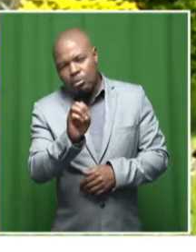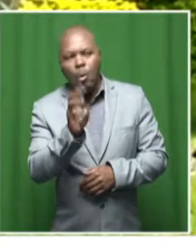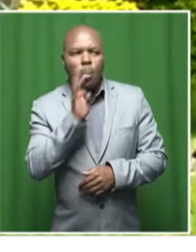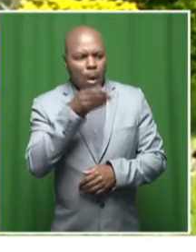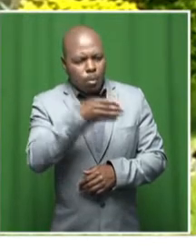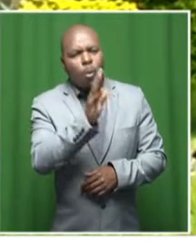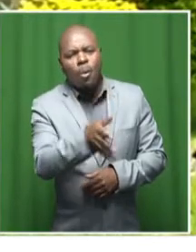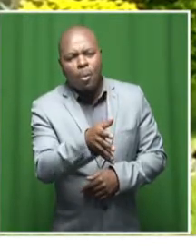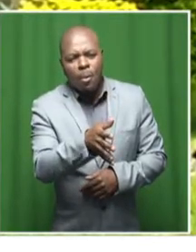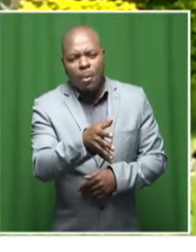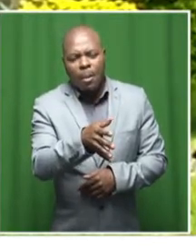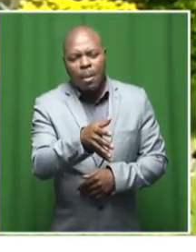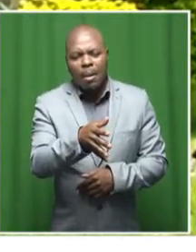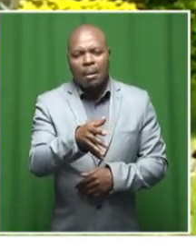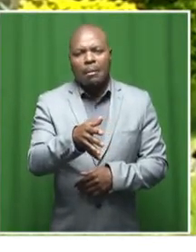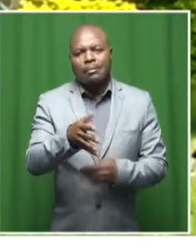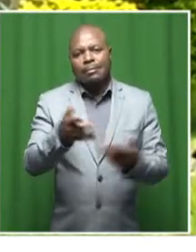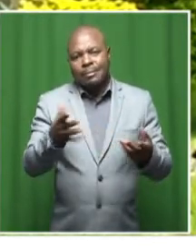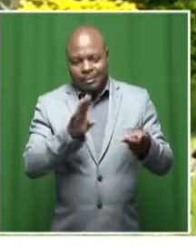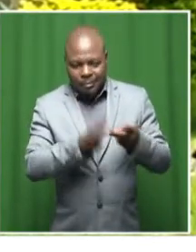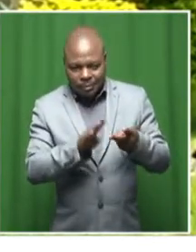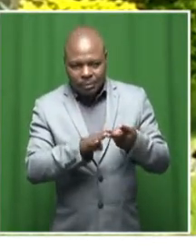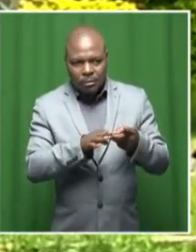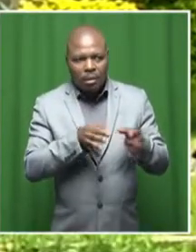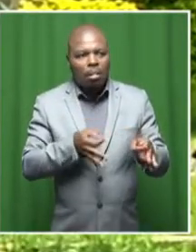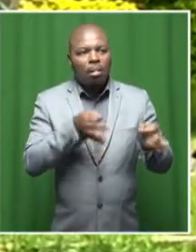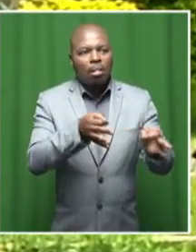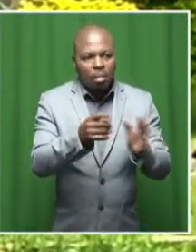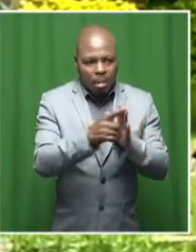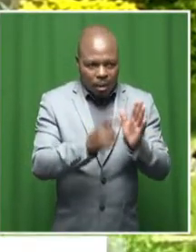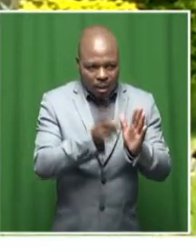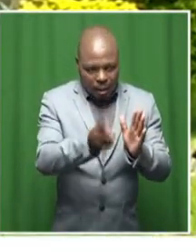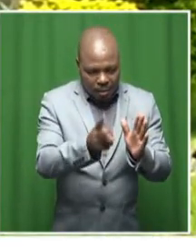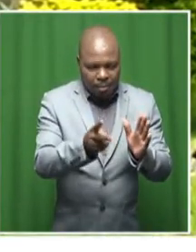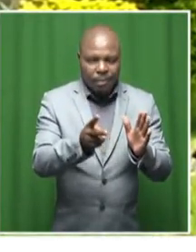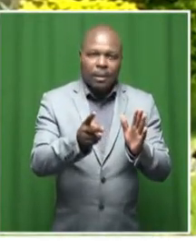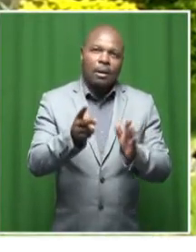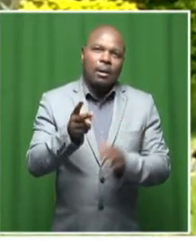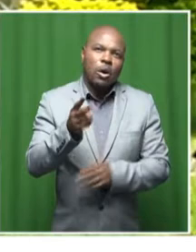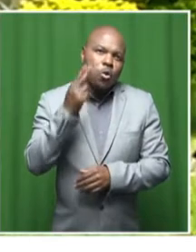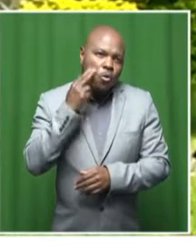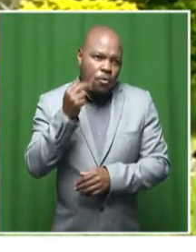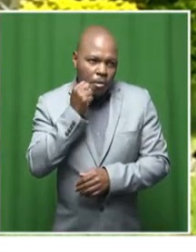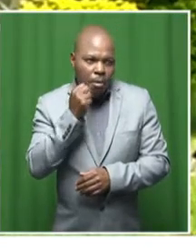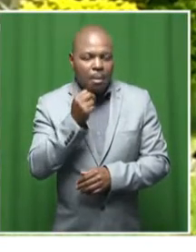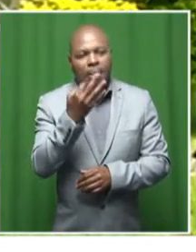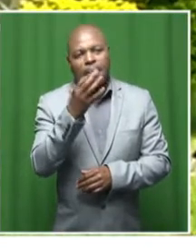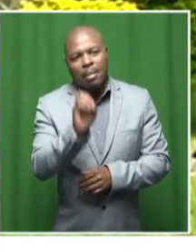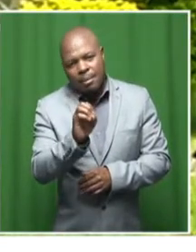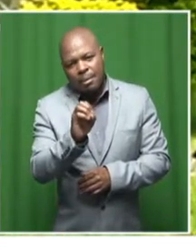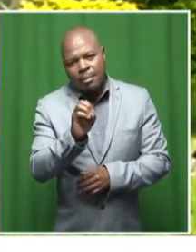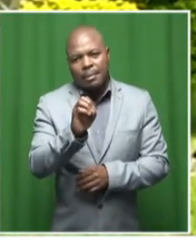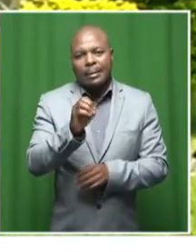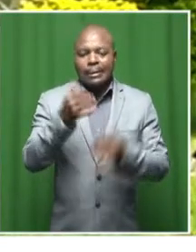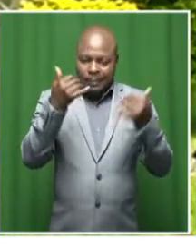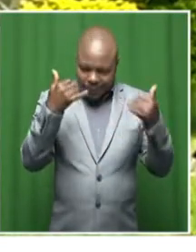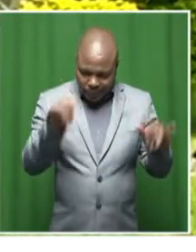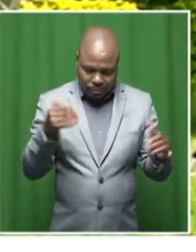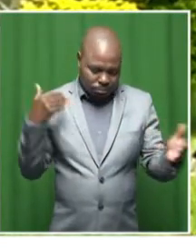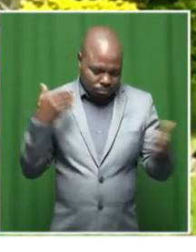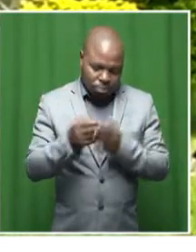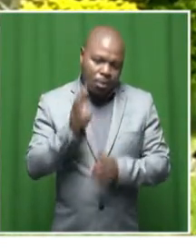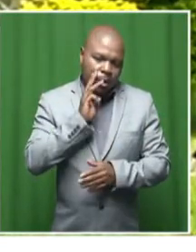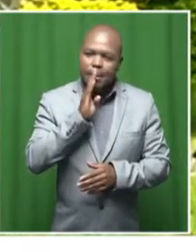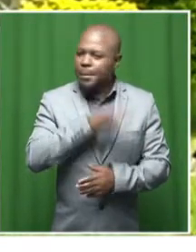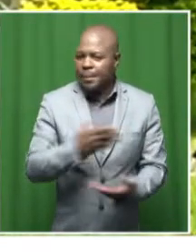running water, and then the date was changed again to be the November the 30th. There's still no running